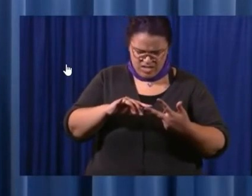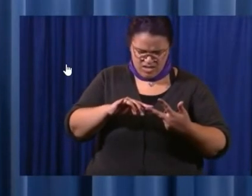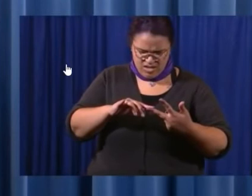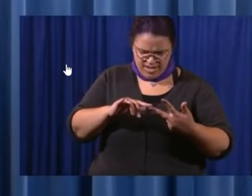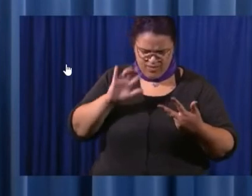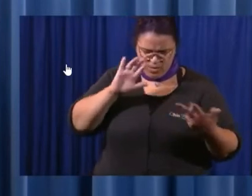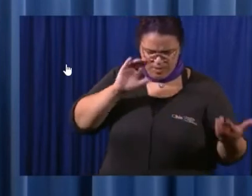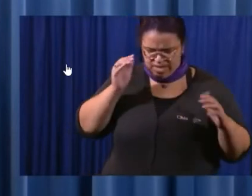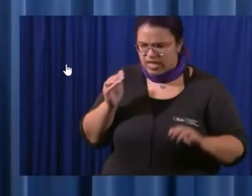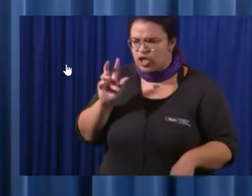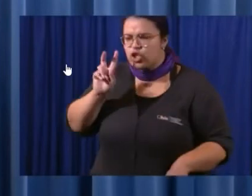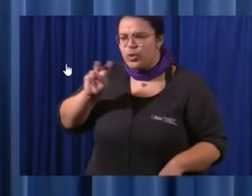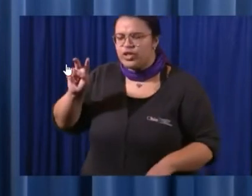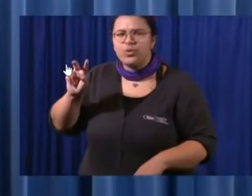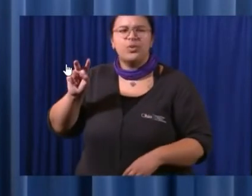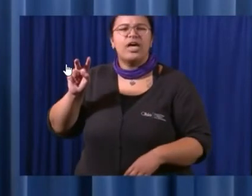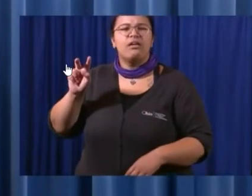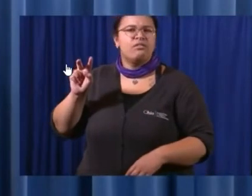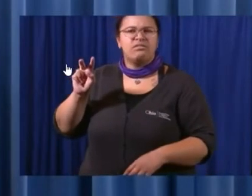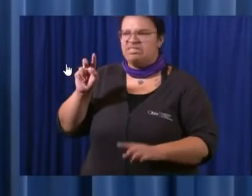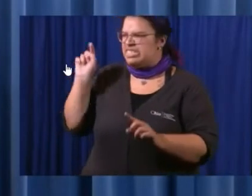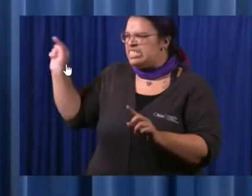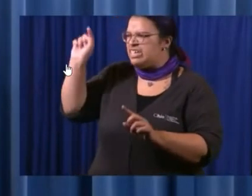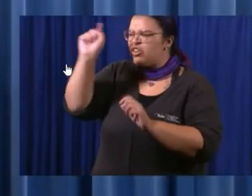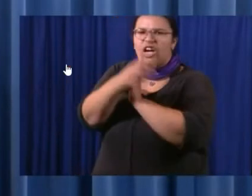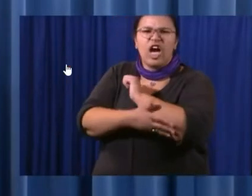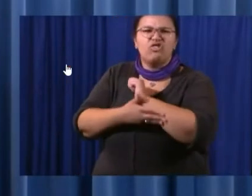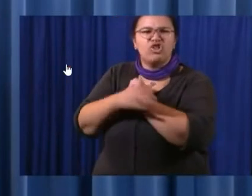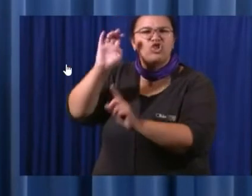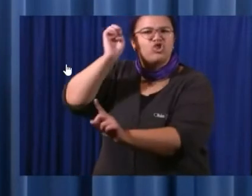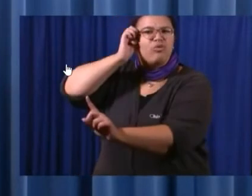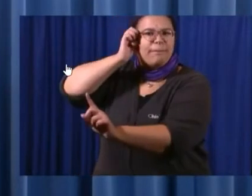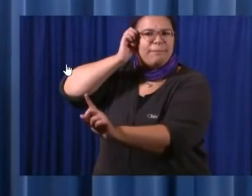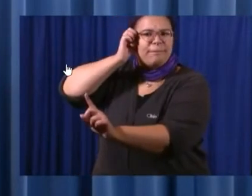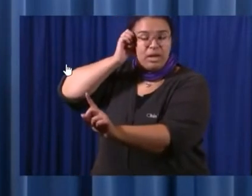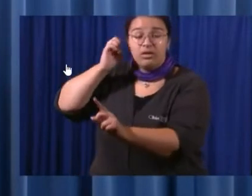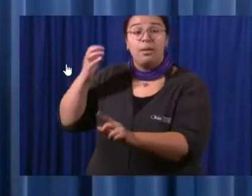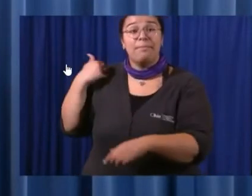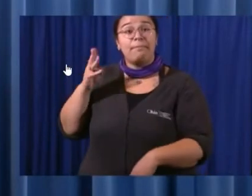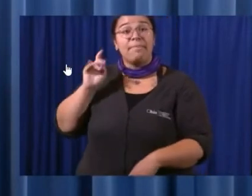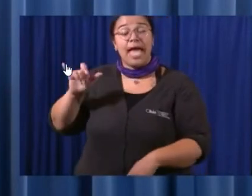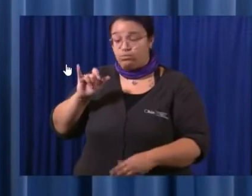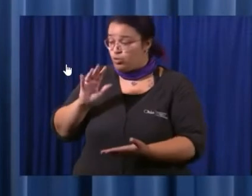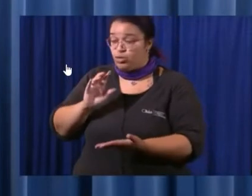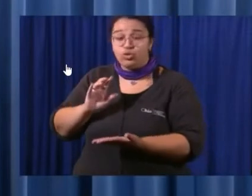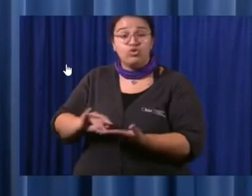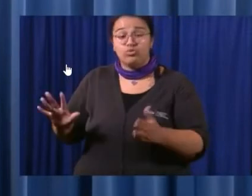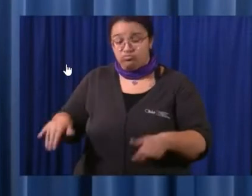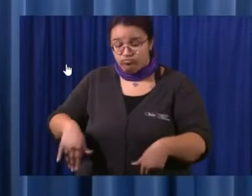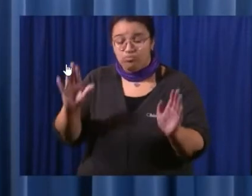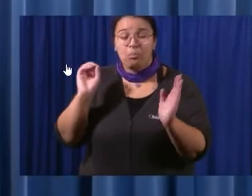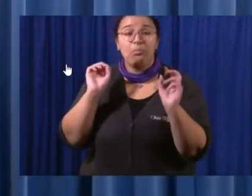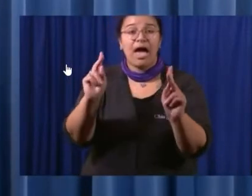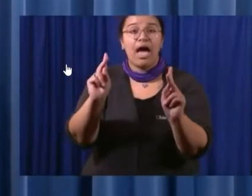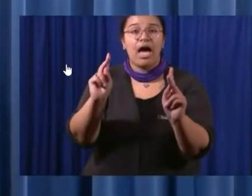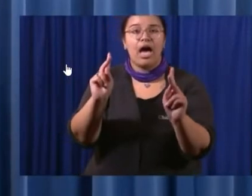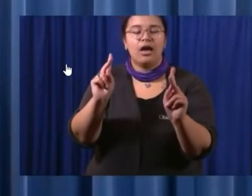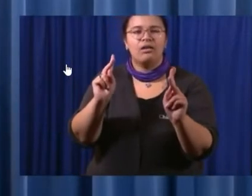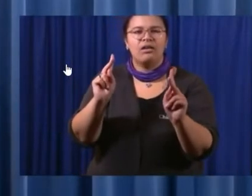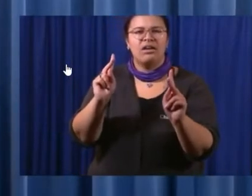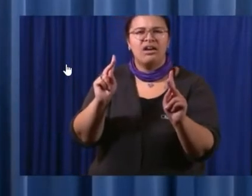elsewhere that sent kids back to school in May and reported 0 spikes in transmission from kids to adults, it seems that